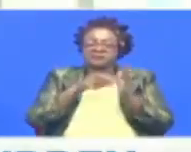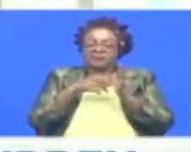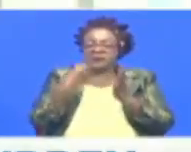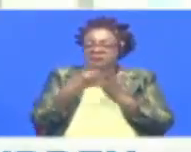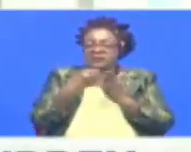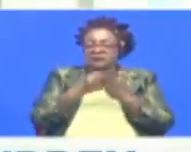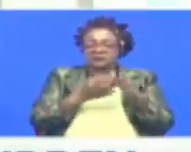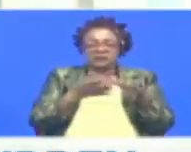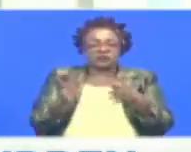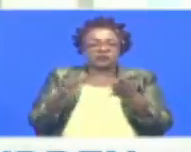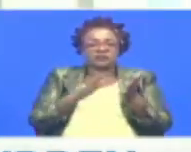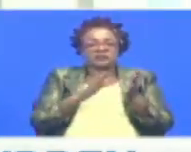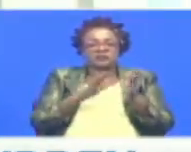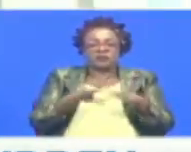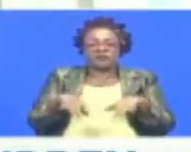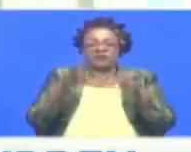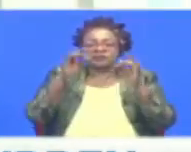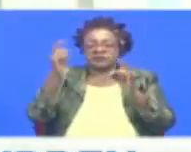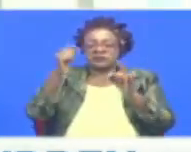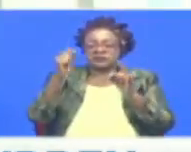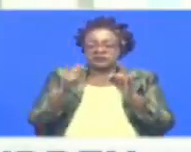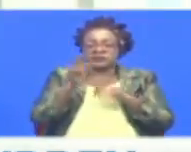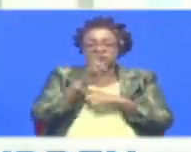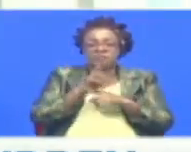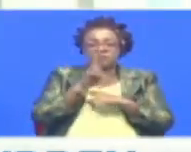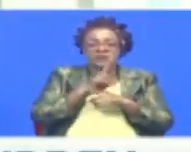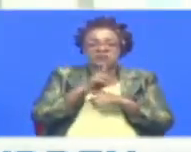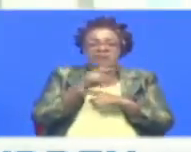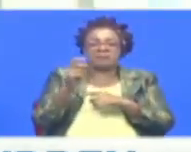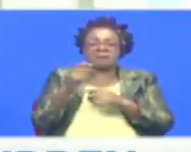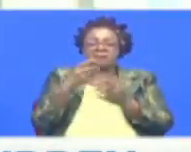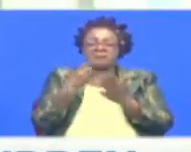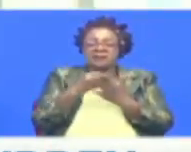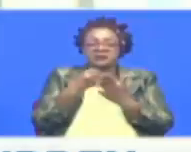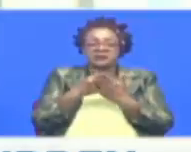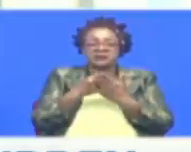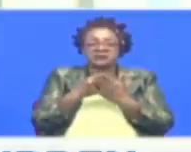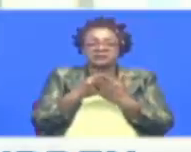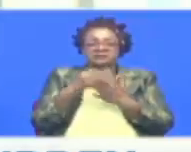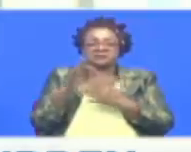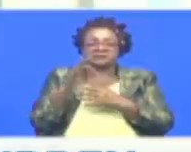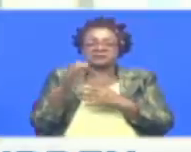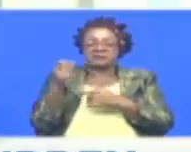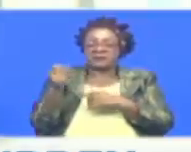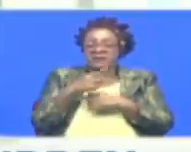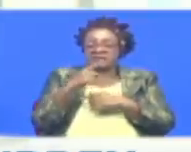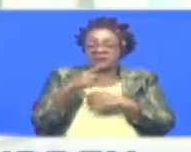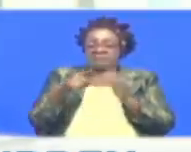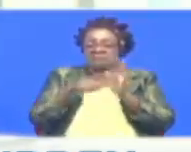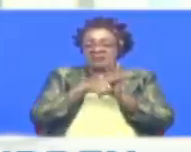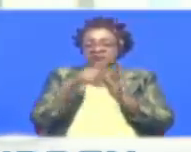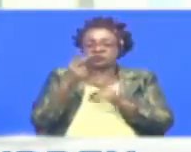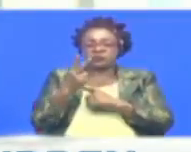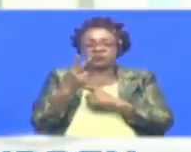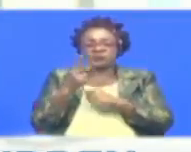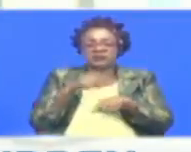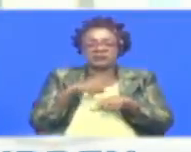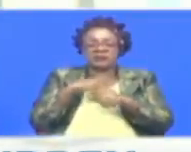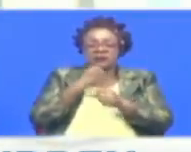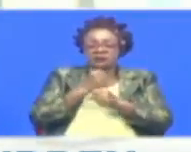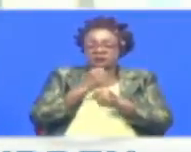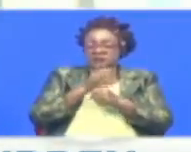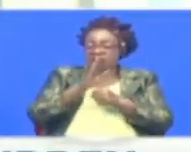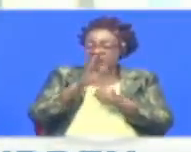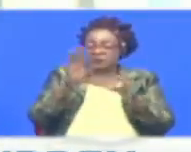methodology, for example, you find Tanzania uses the prices for month minus two. When they are doing their computation